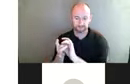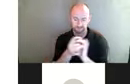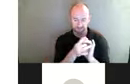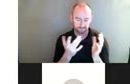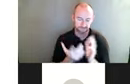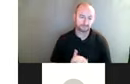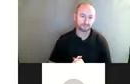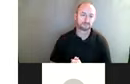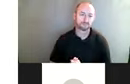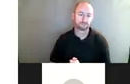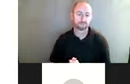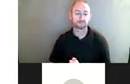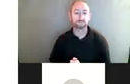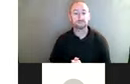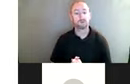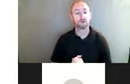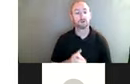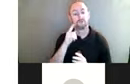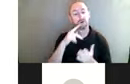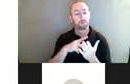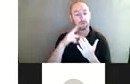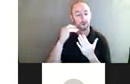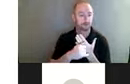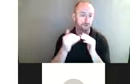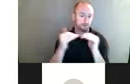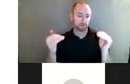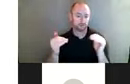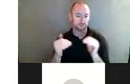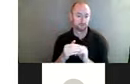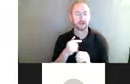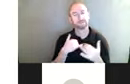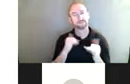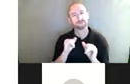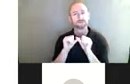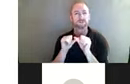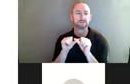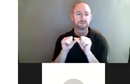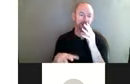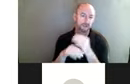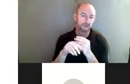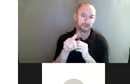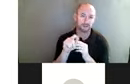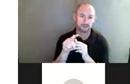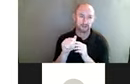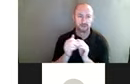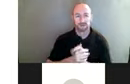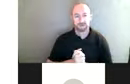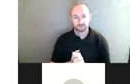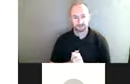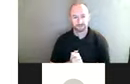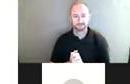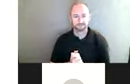At a project level, for it to take a step back, you know, I'm still continuing to add data. Certainly,